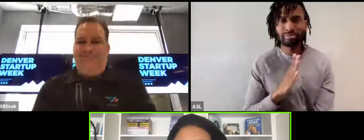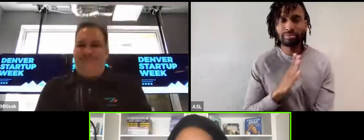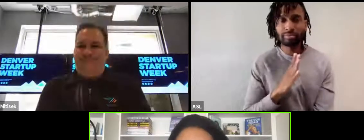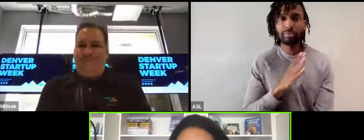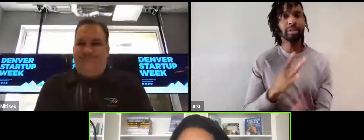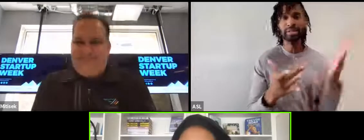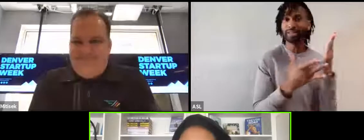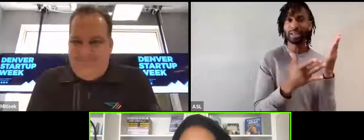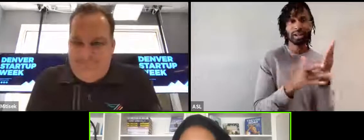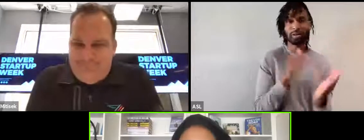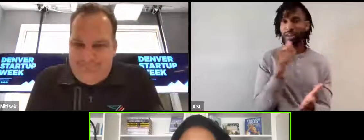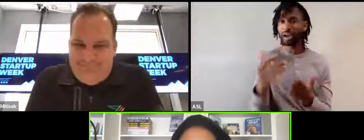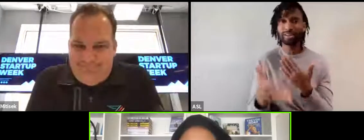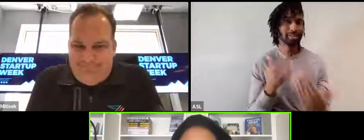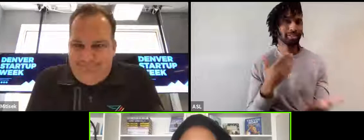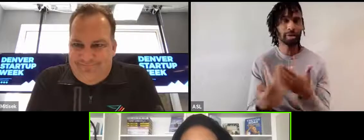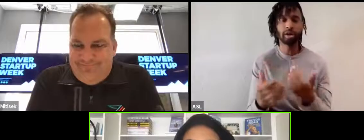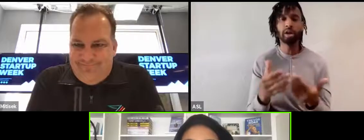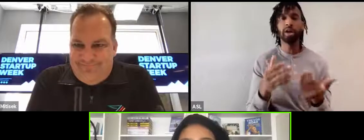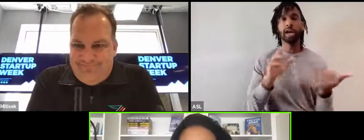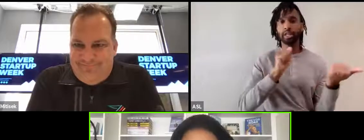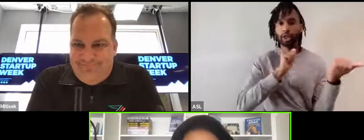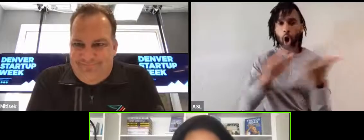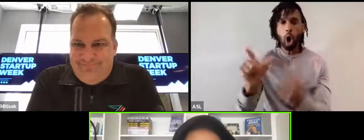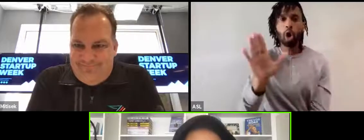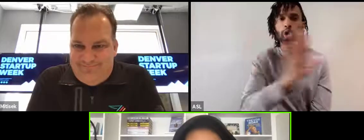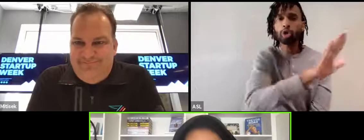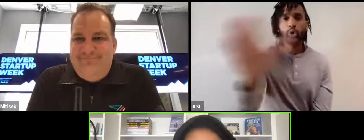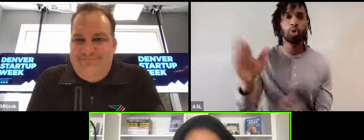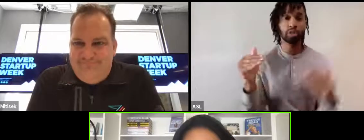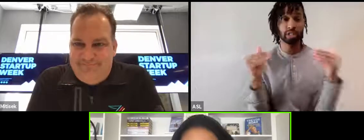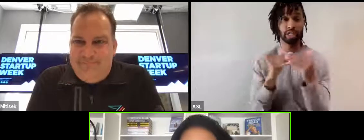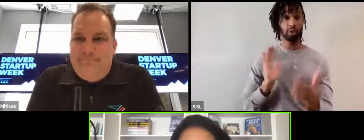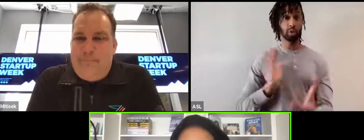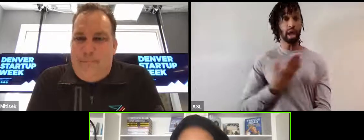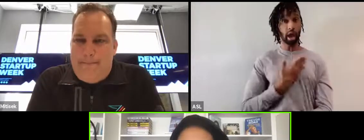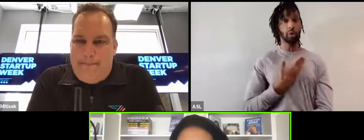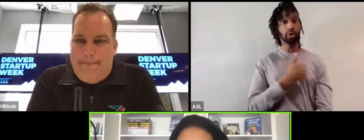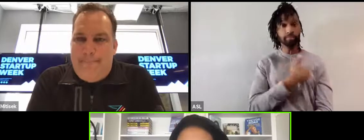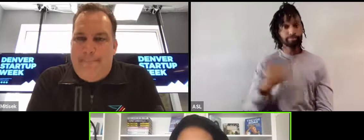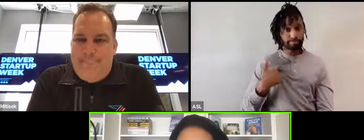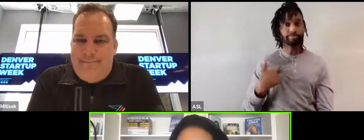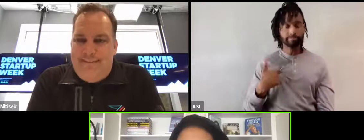tech or not, it is all yours. This is equally ours. Mm-hmm. And so,